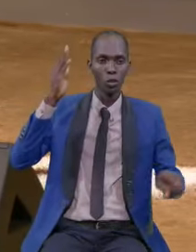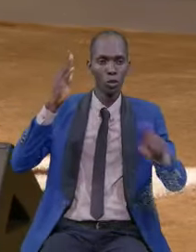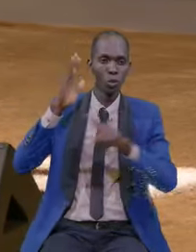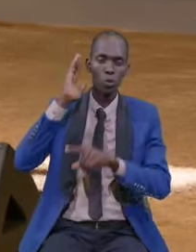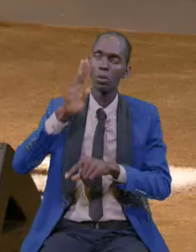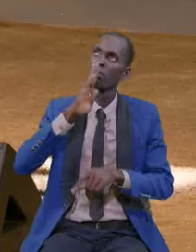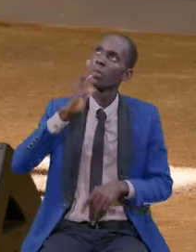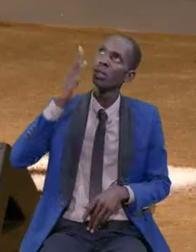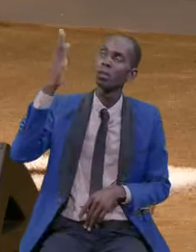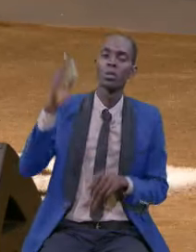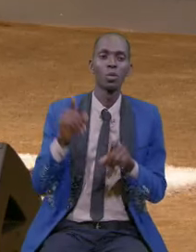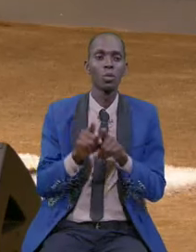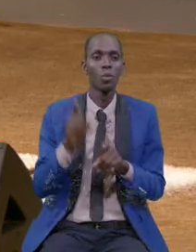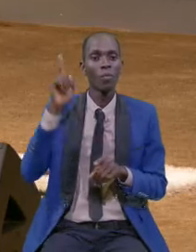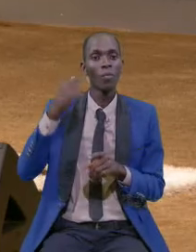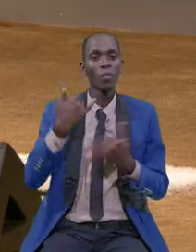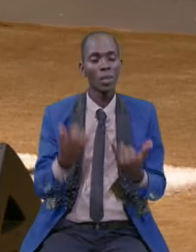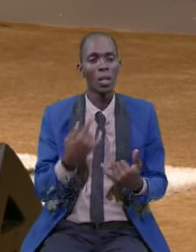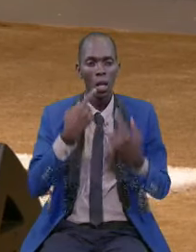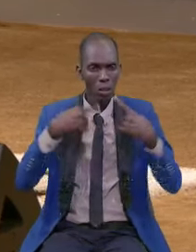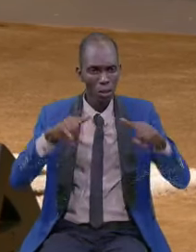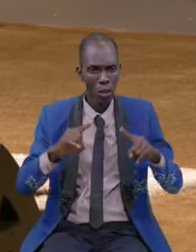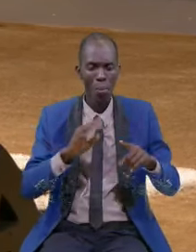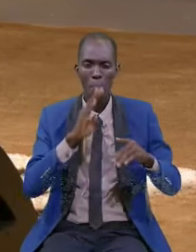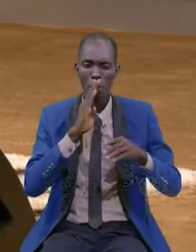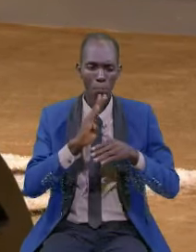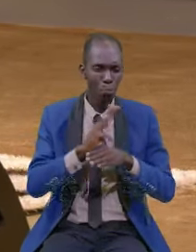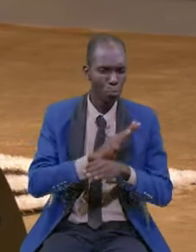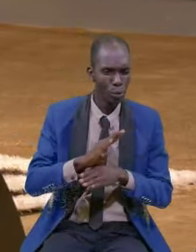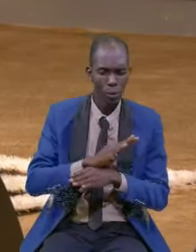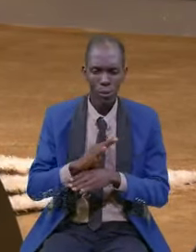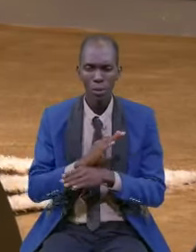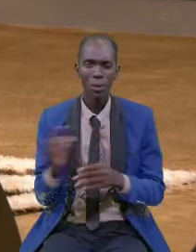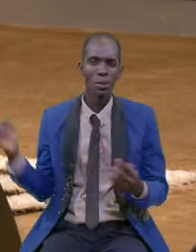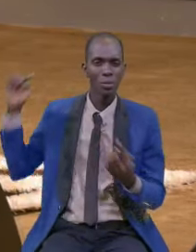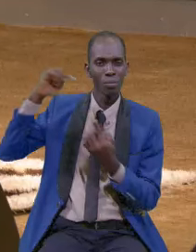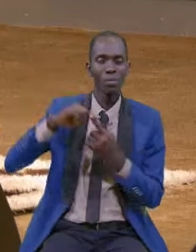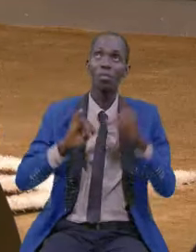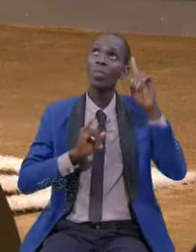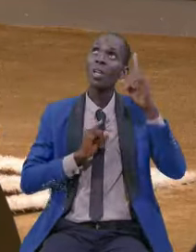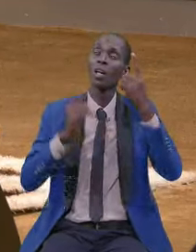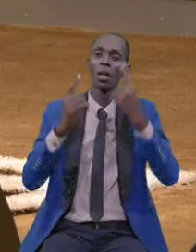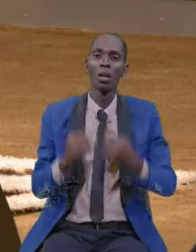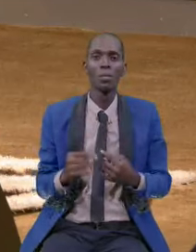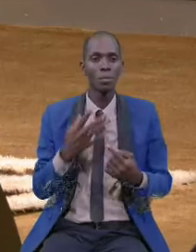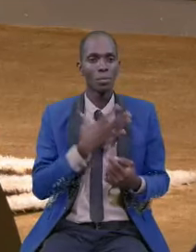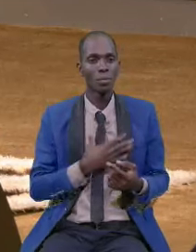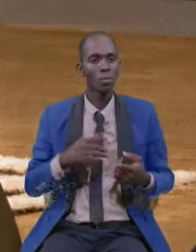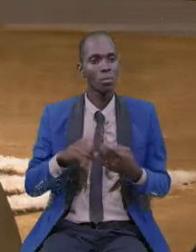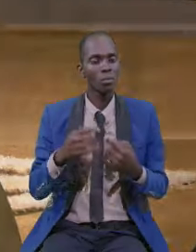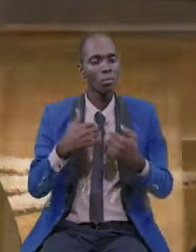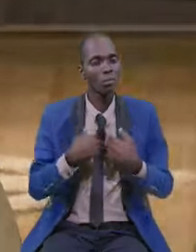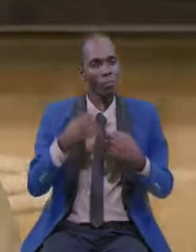said, occupy till I come. And as we have faith in God, and we're looking